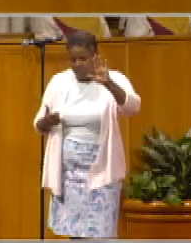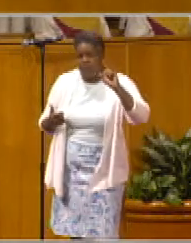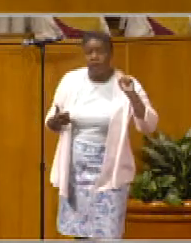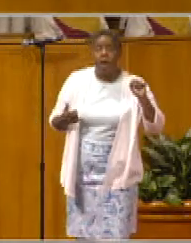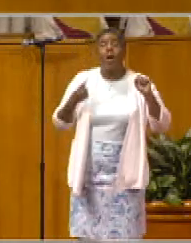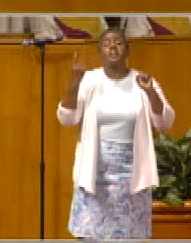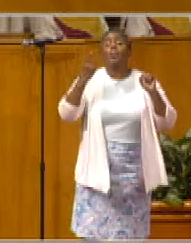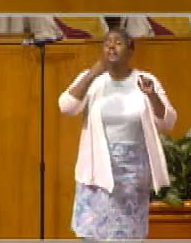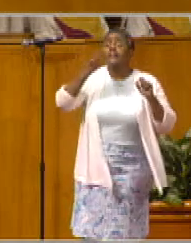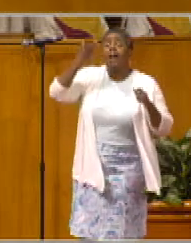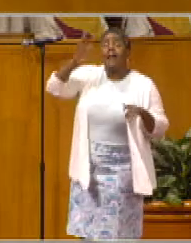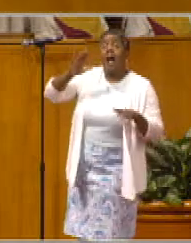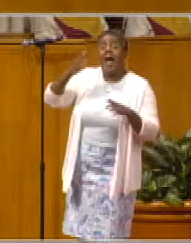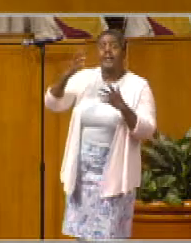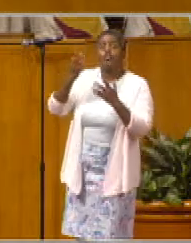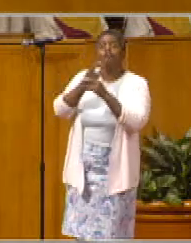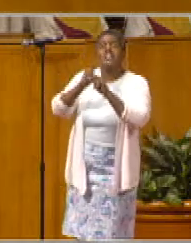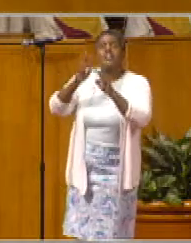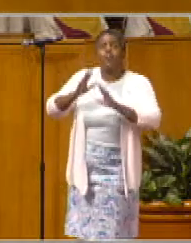Somebody say God is a redeemer.